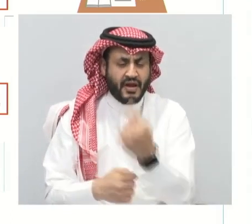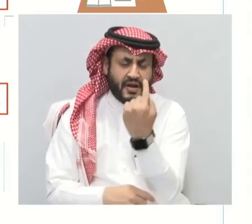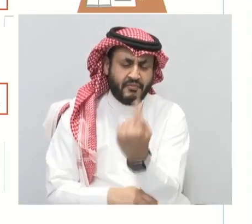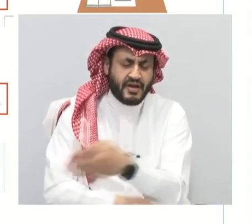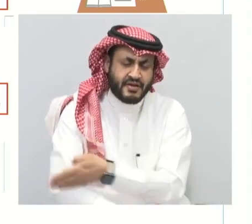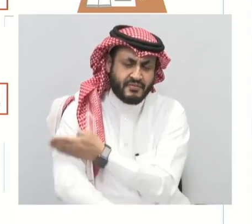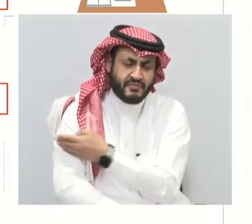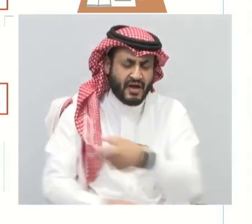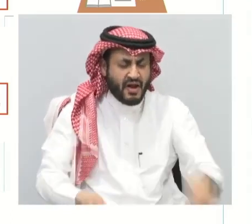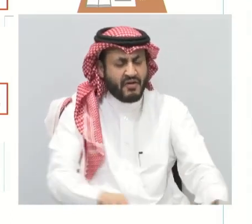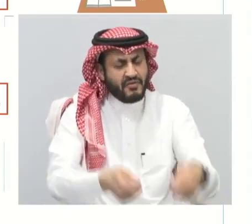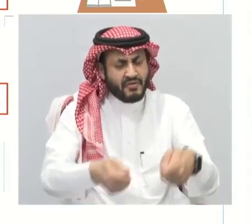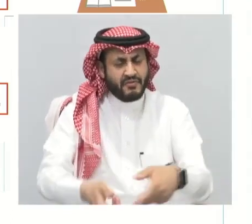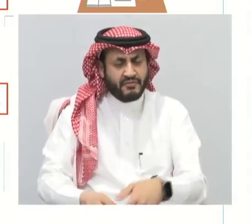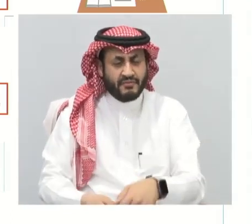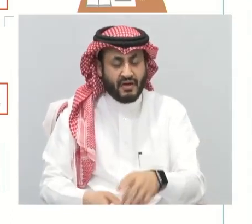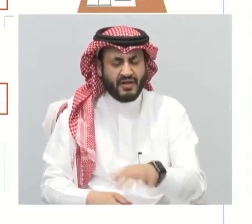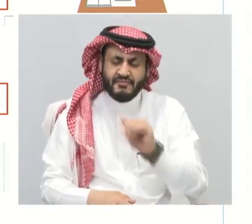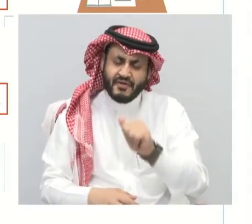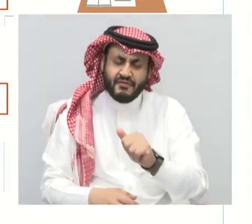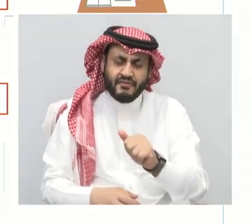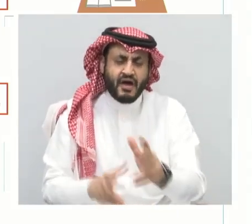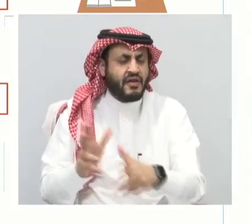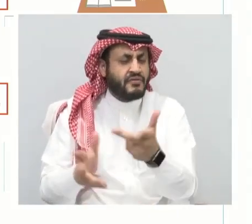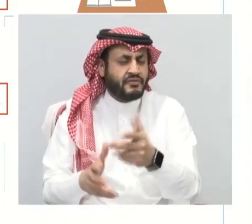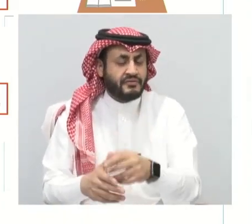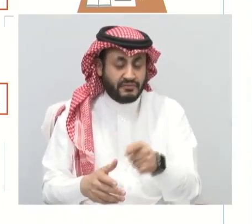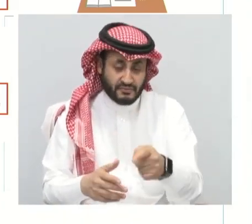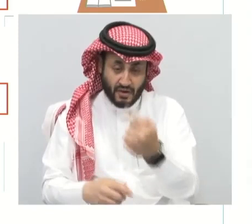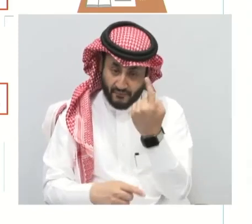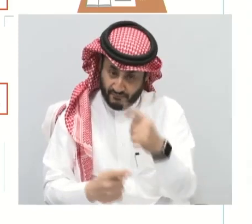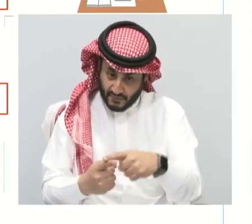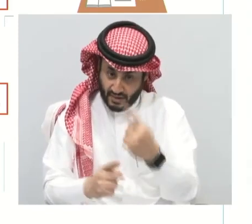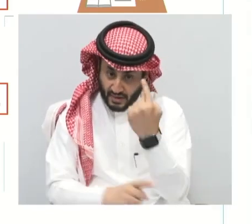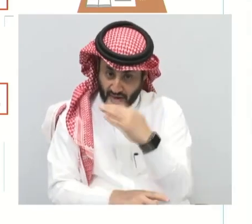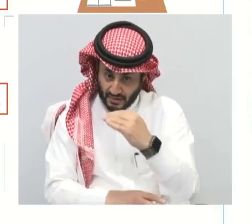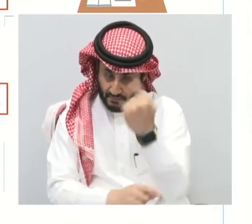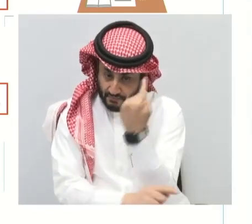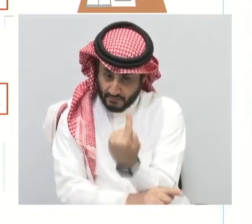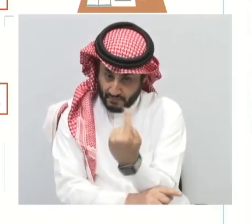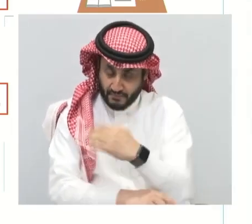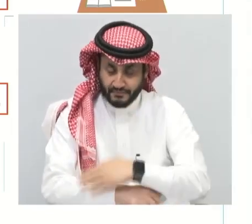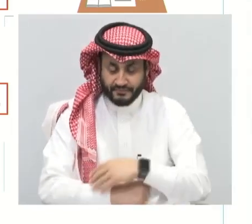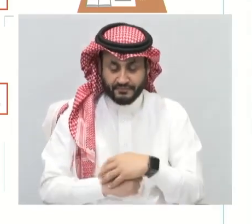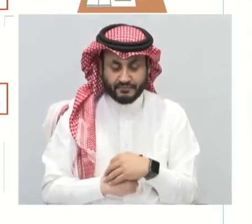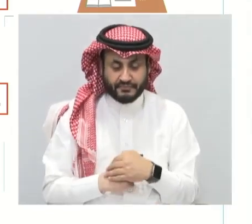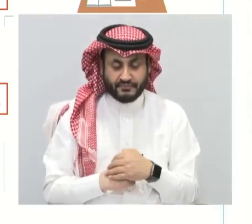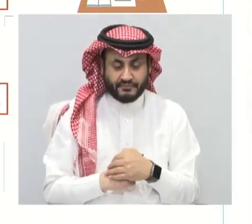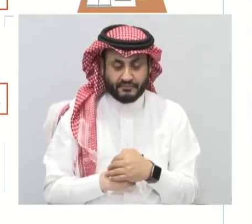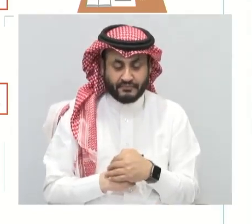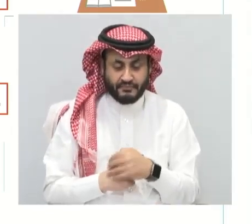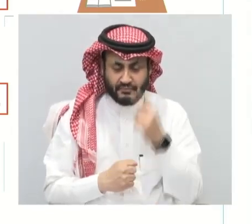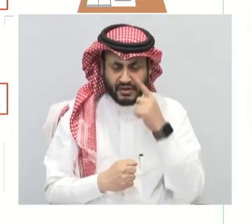me carry this or carry that, but you can't, you can apologize politely. Like here, the answer for the